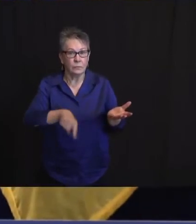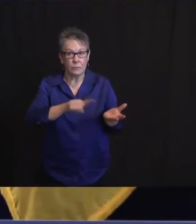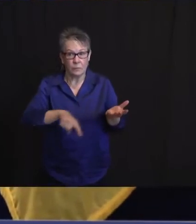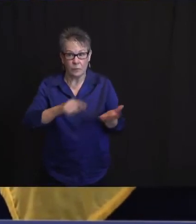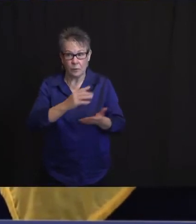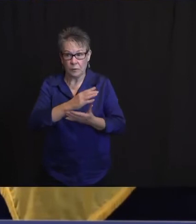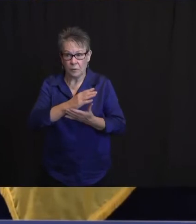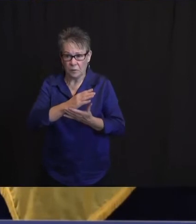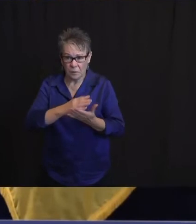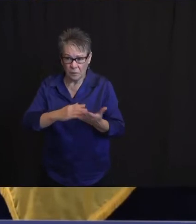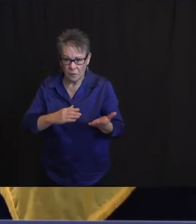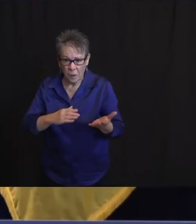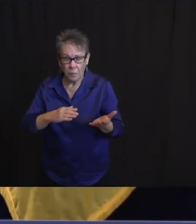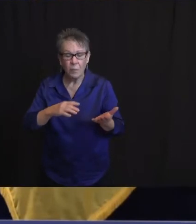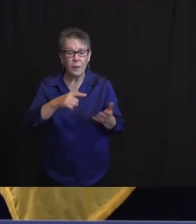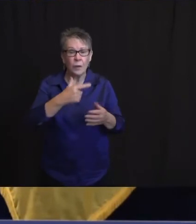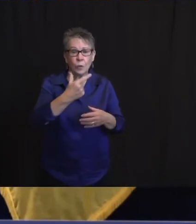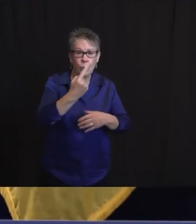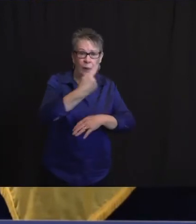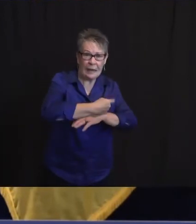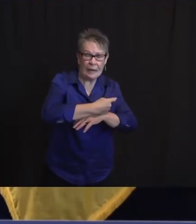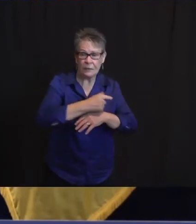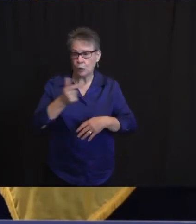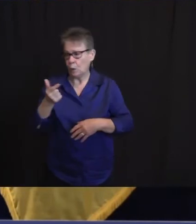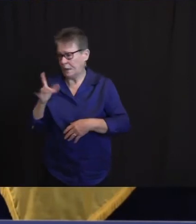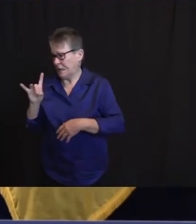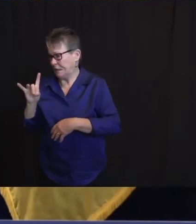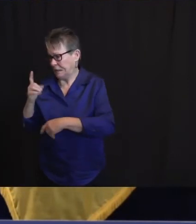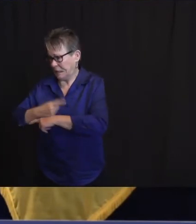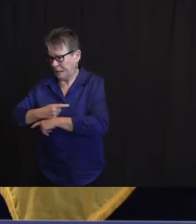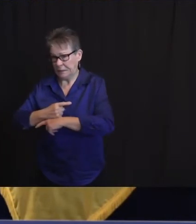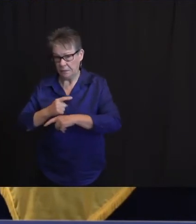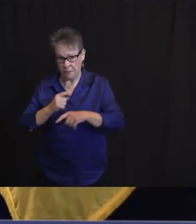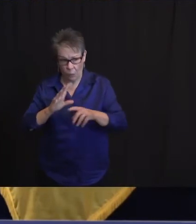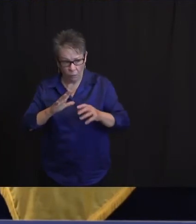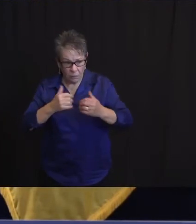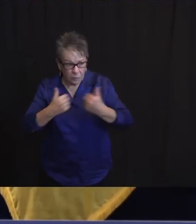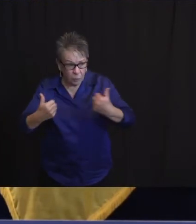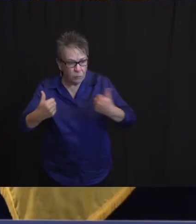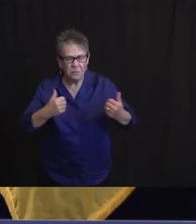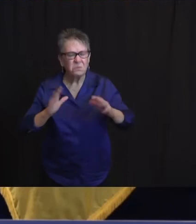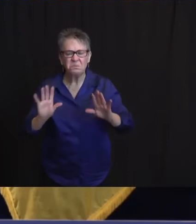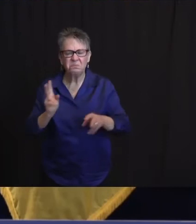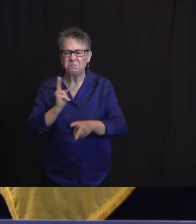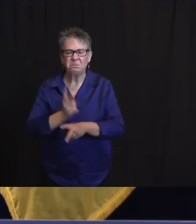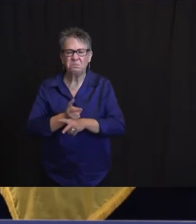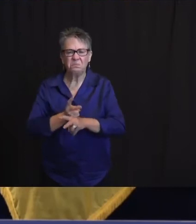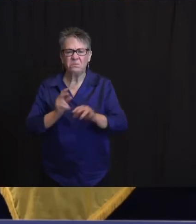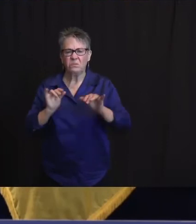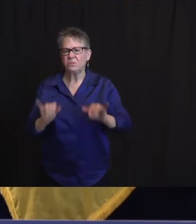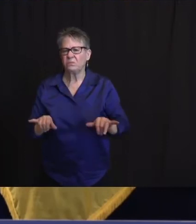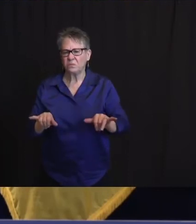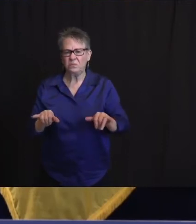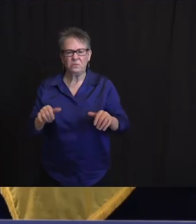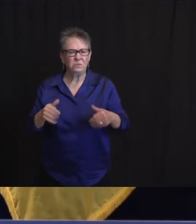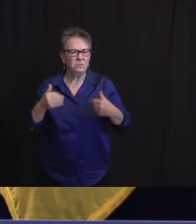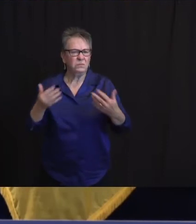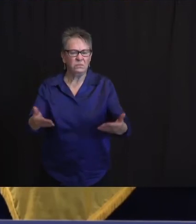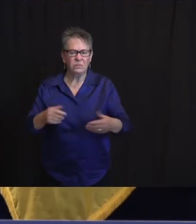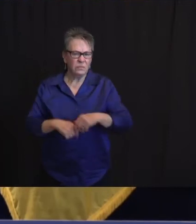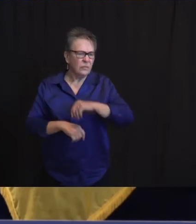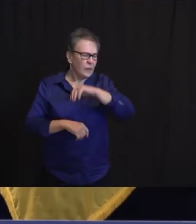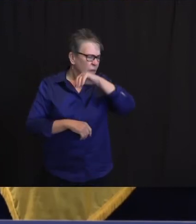Okay, thank you for that. You good? We got one in the back. Here we go, and then Brent will come down to you after this. Please. If